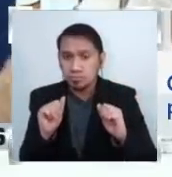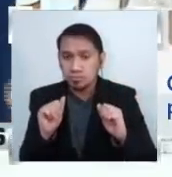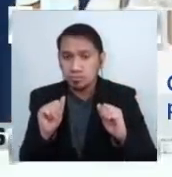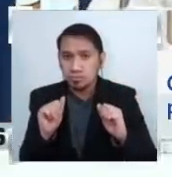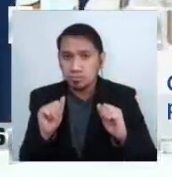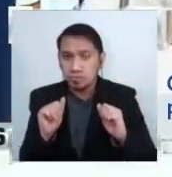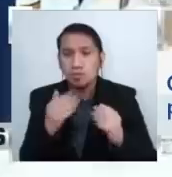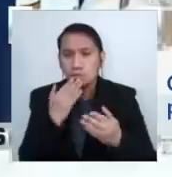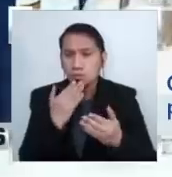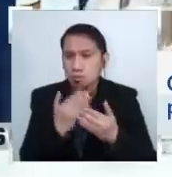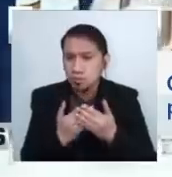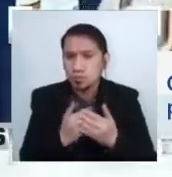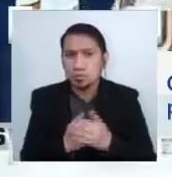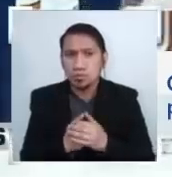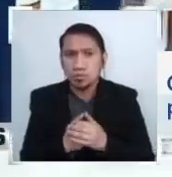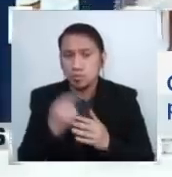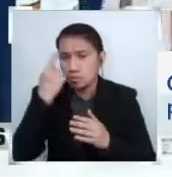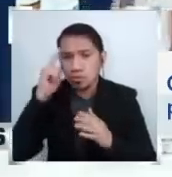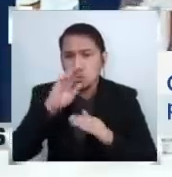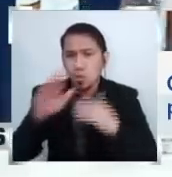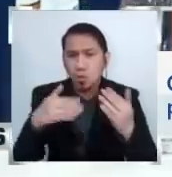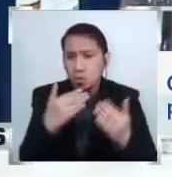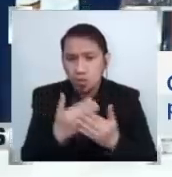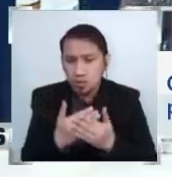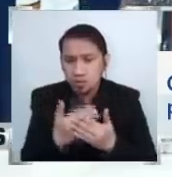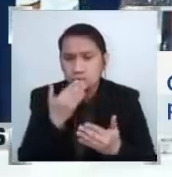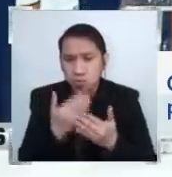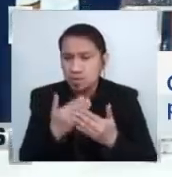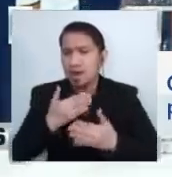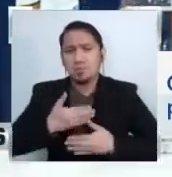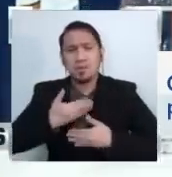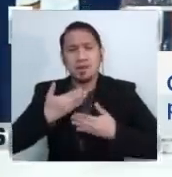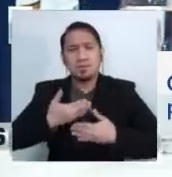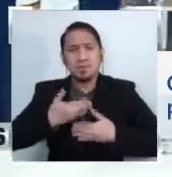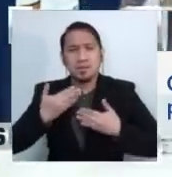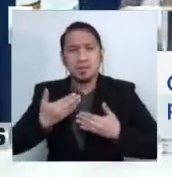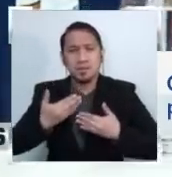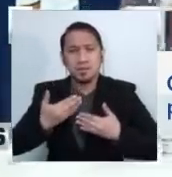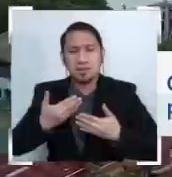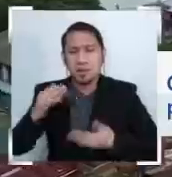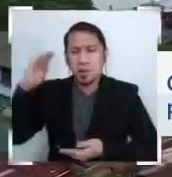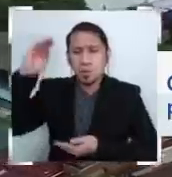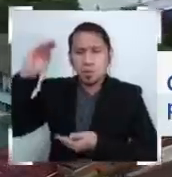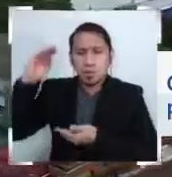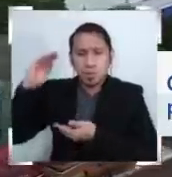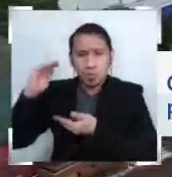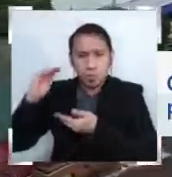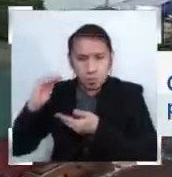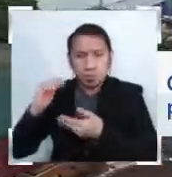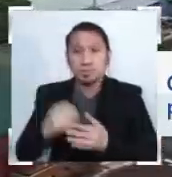good of everybody, and I am very happy that bumababa na talaga. Mula naman